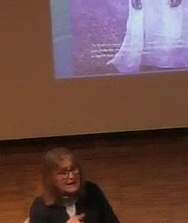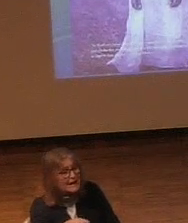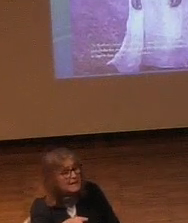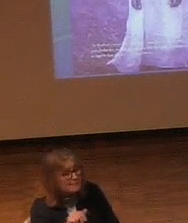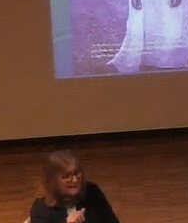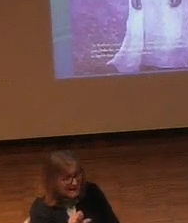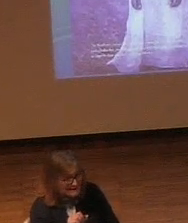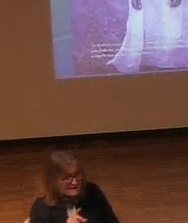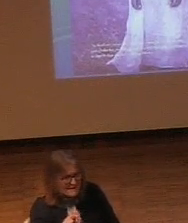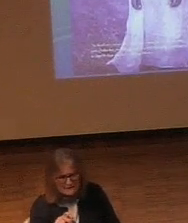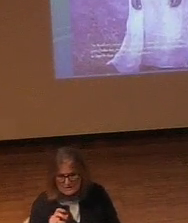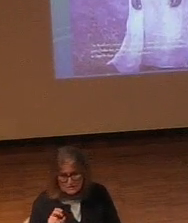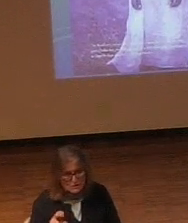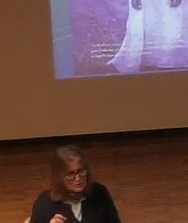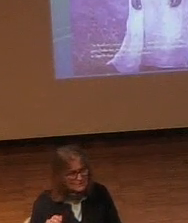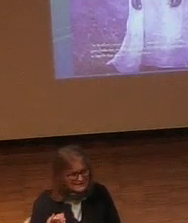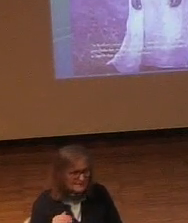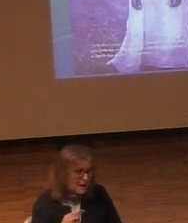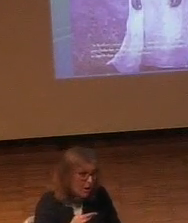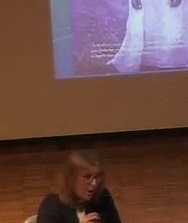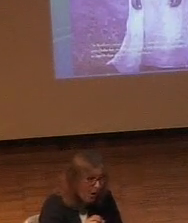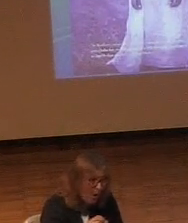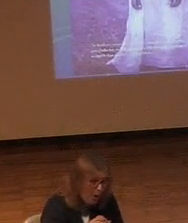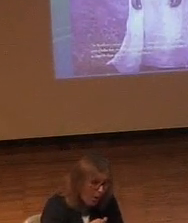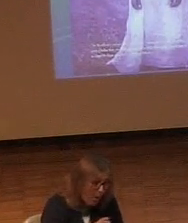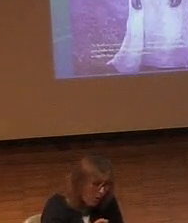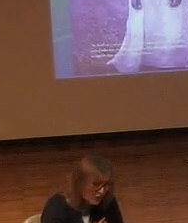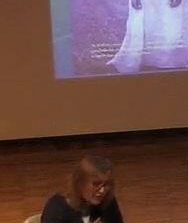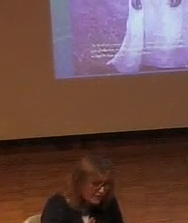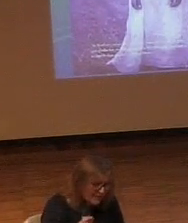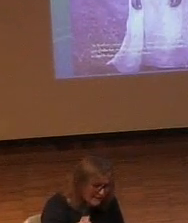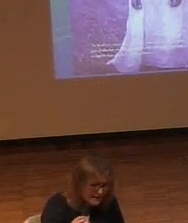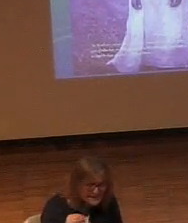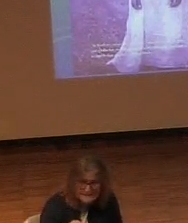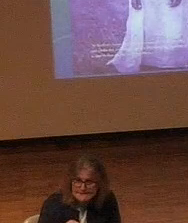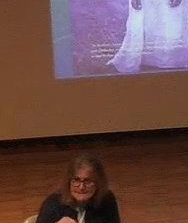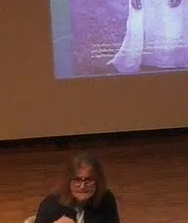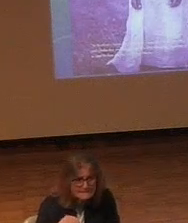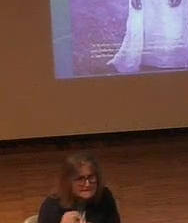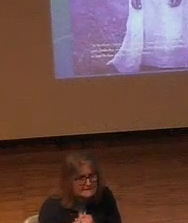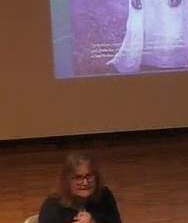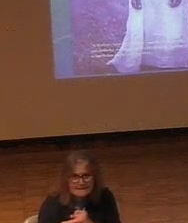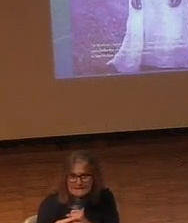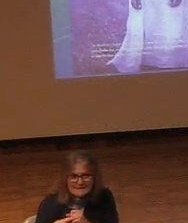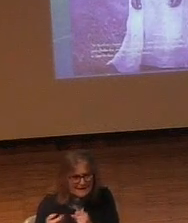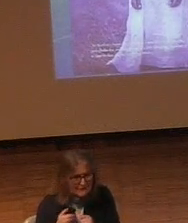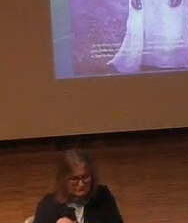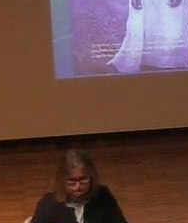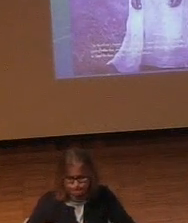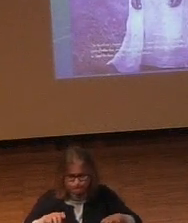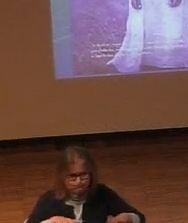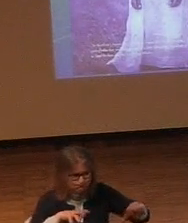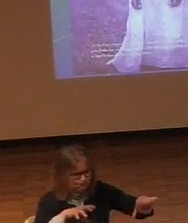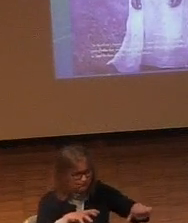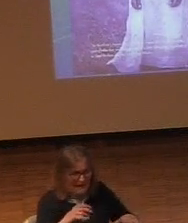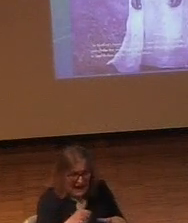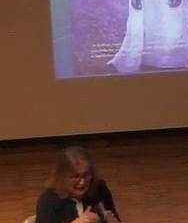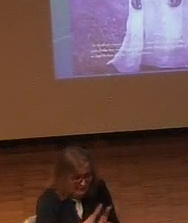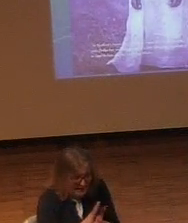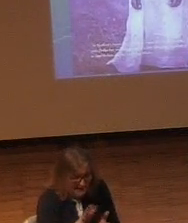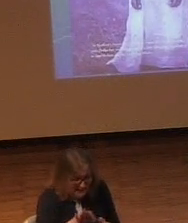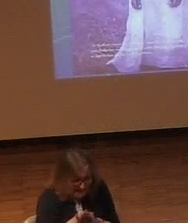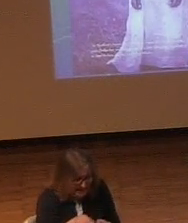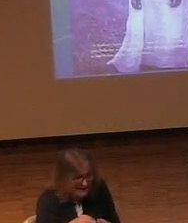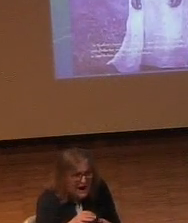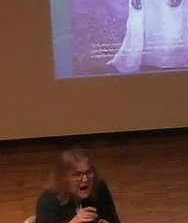She was, like me, a hoarder, apparently. She kept everything. She kept every single scrap of paper. I'm